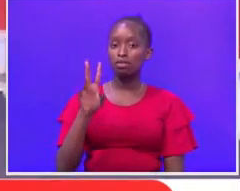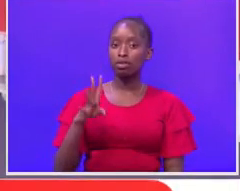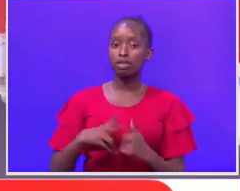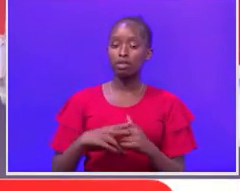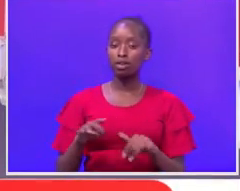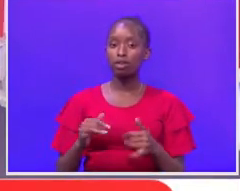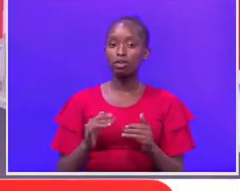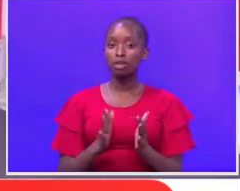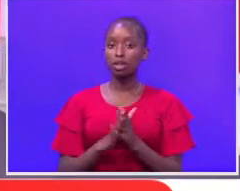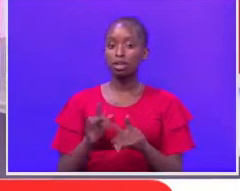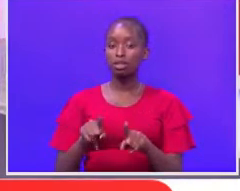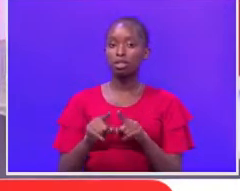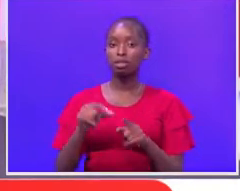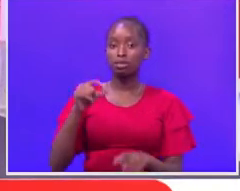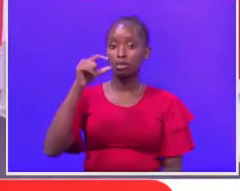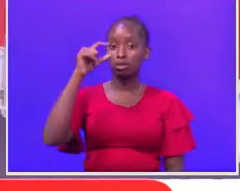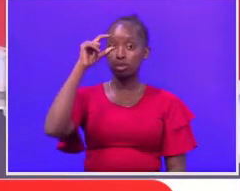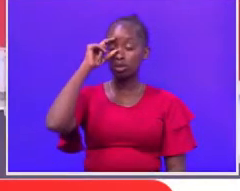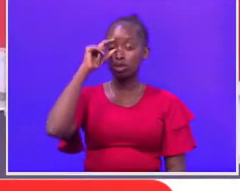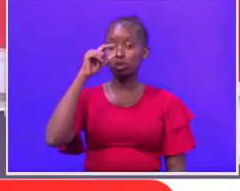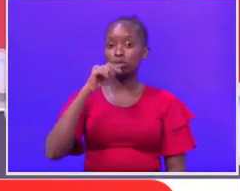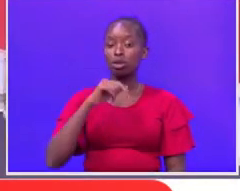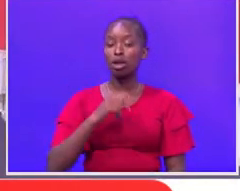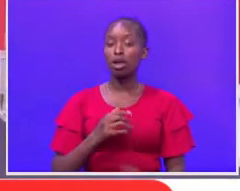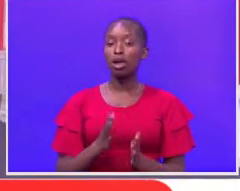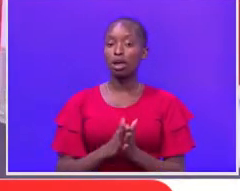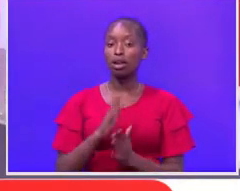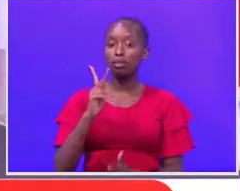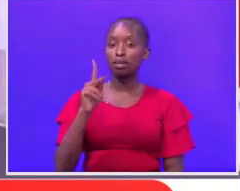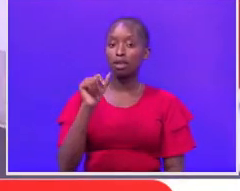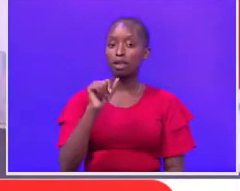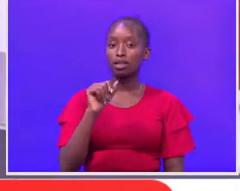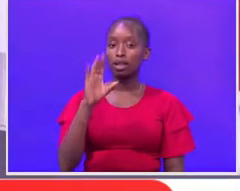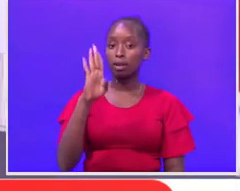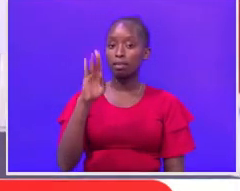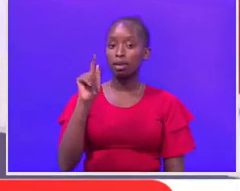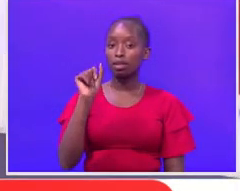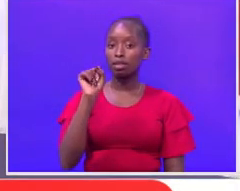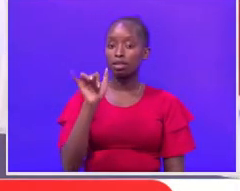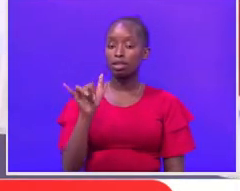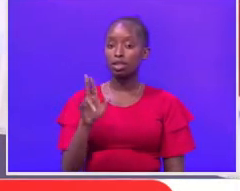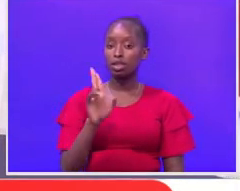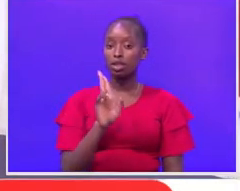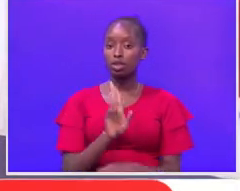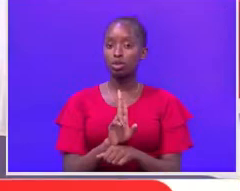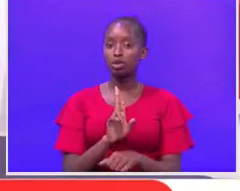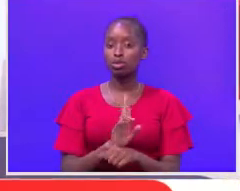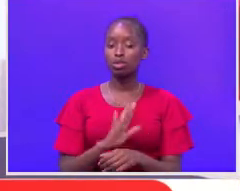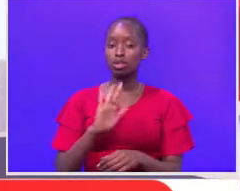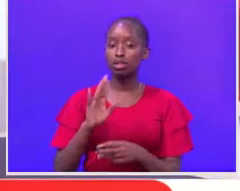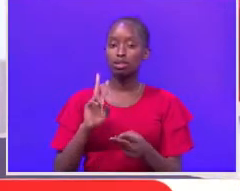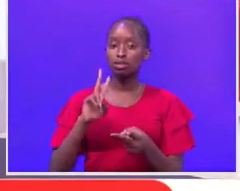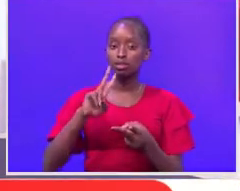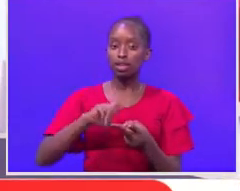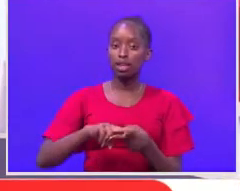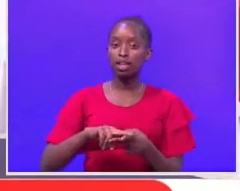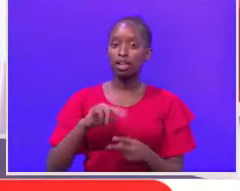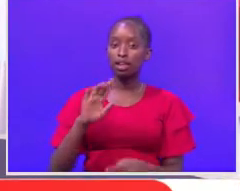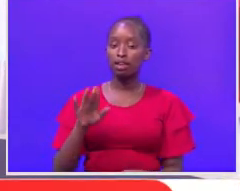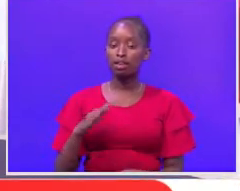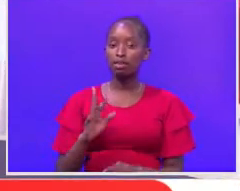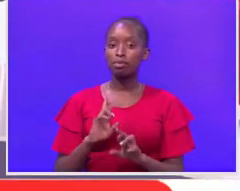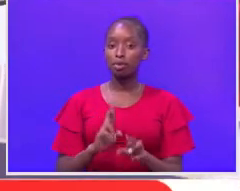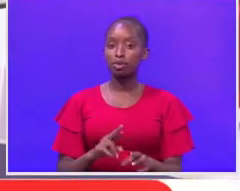at George Maringa underscore, at PS underscore Betsy Njage. Use the hashtag Daily Report,